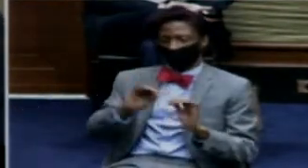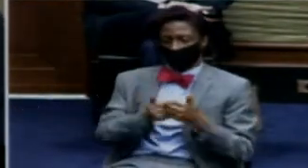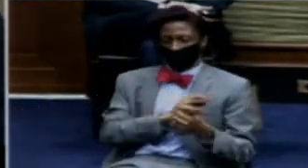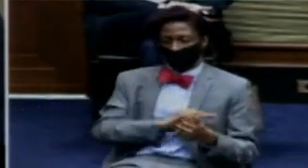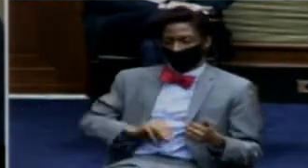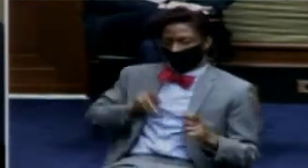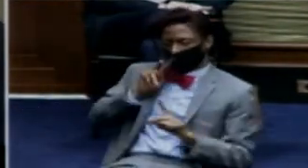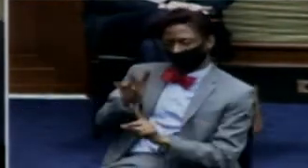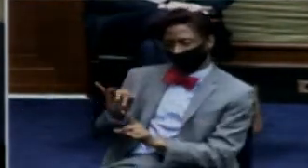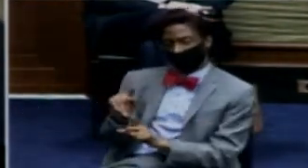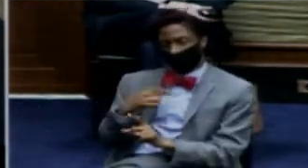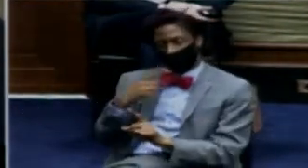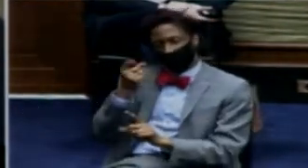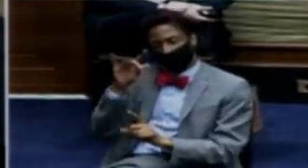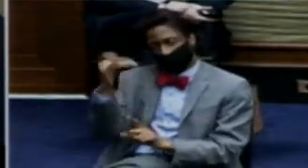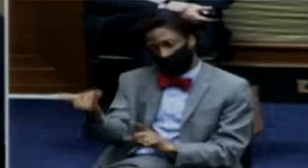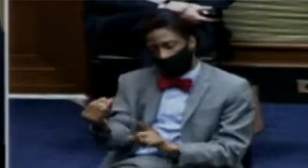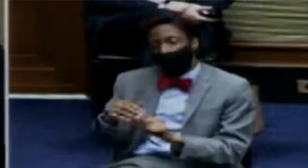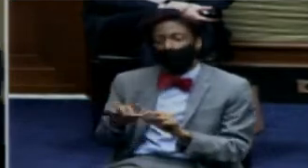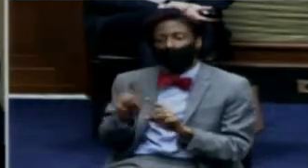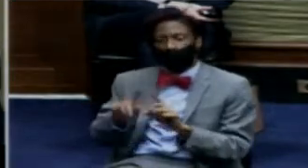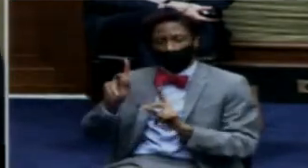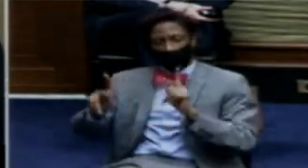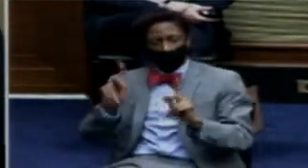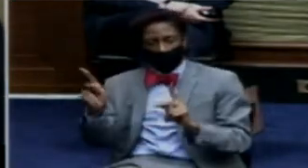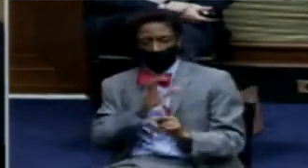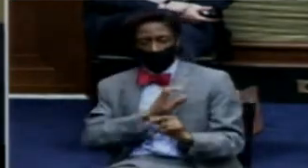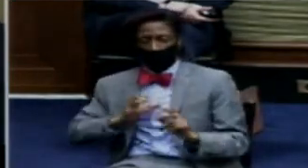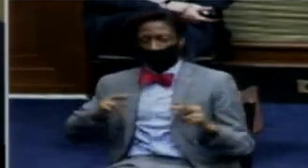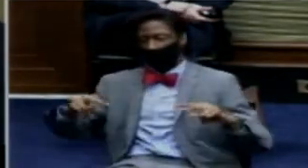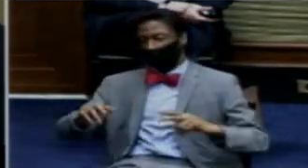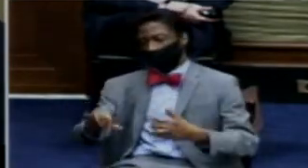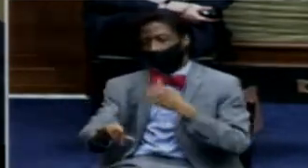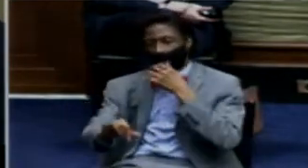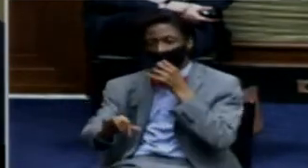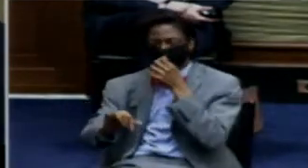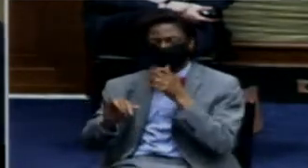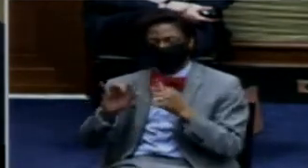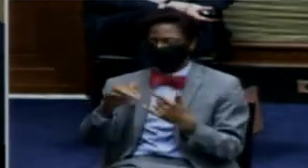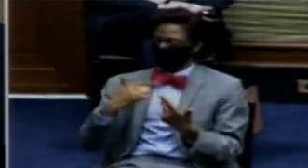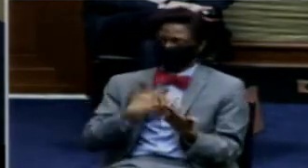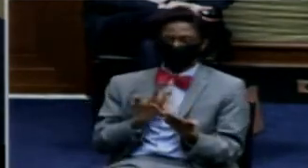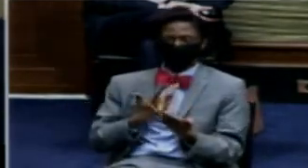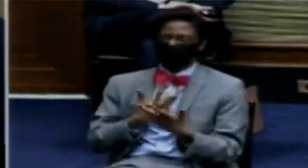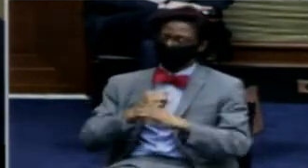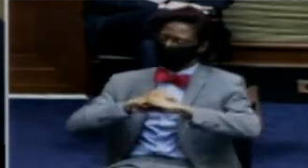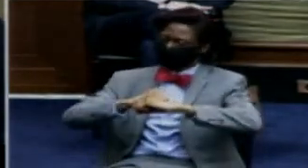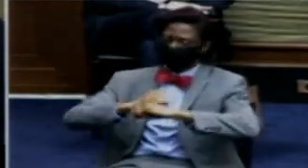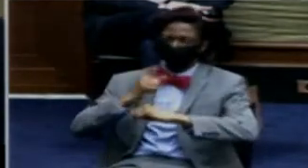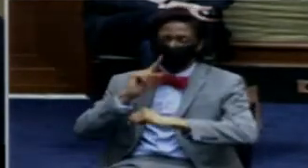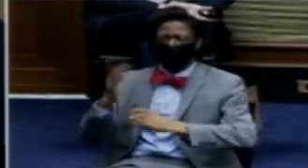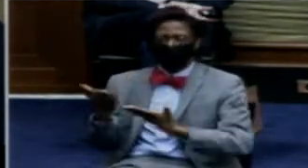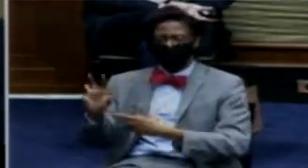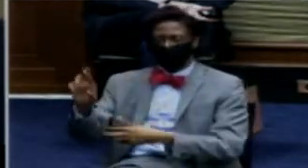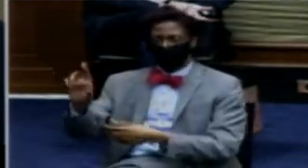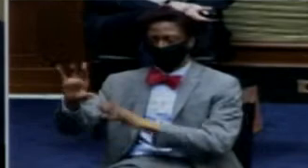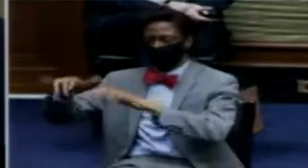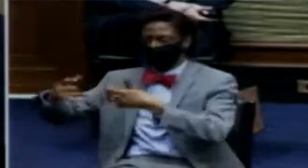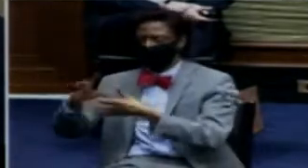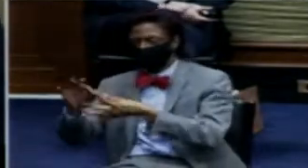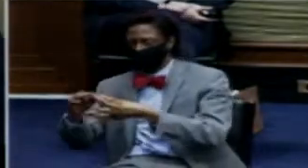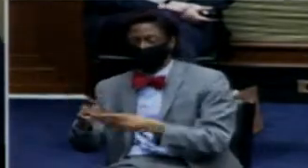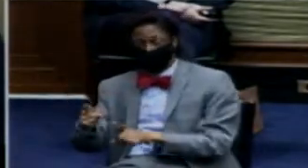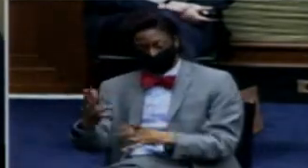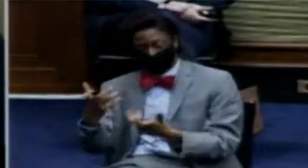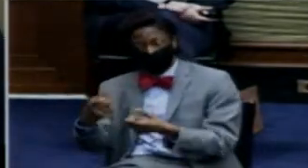I understand exactly why. But if there are people in Congress who look at it that way, then stand up for what the Republican Party has said. Say you are going to